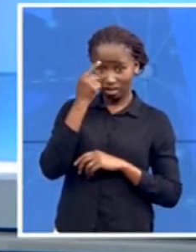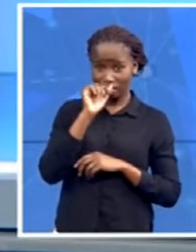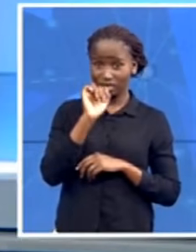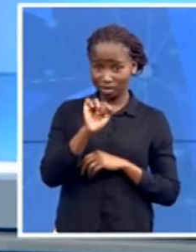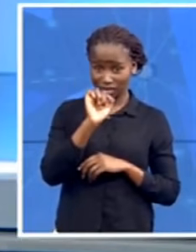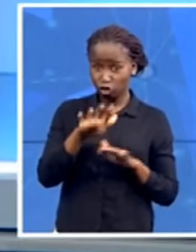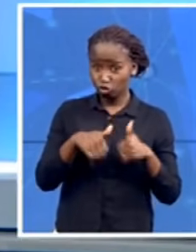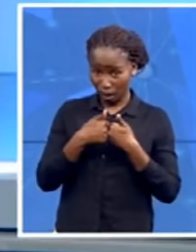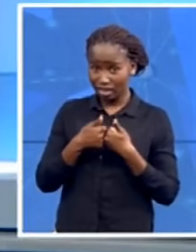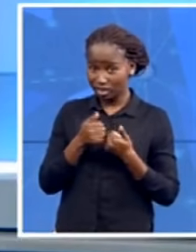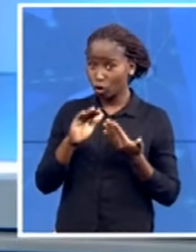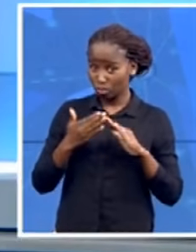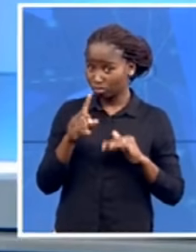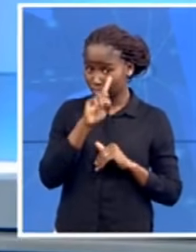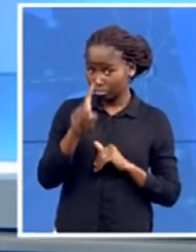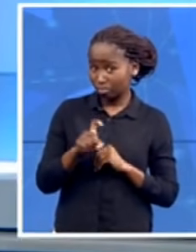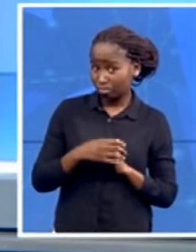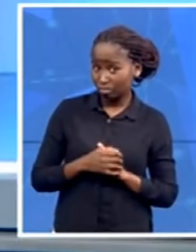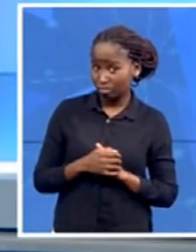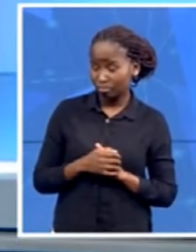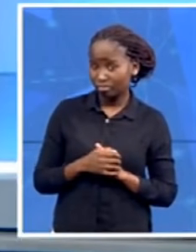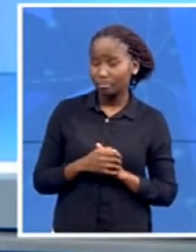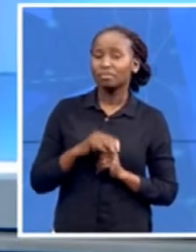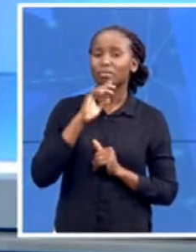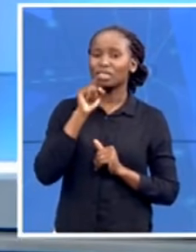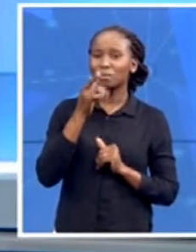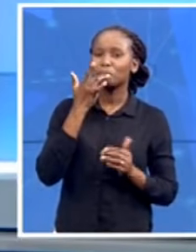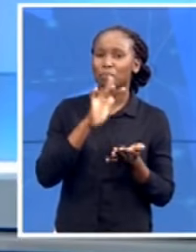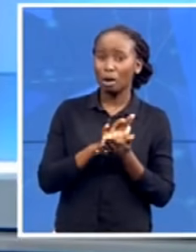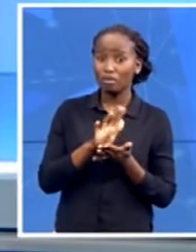And did this manifesto speak to those needs?